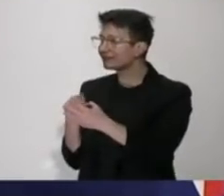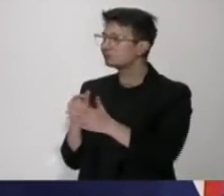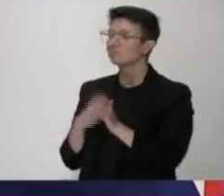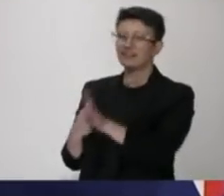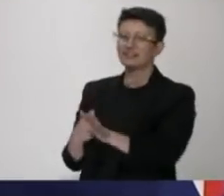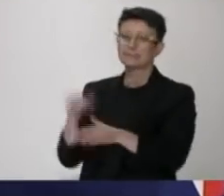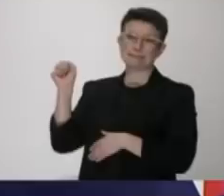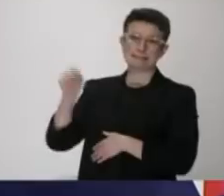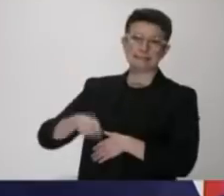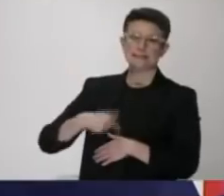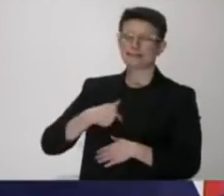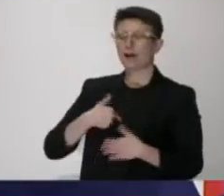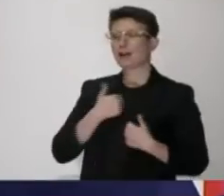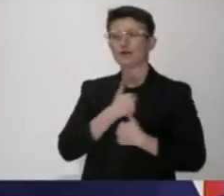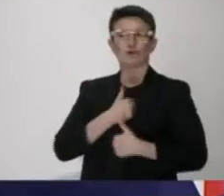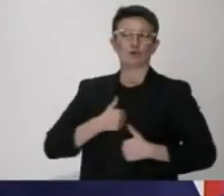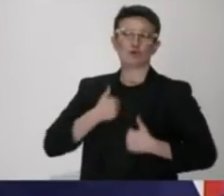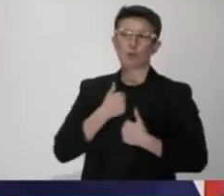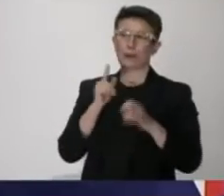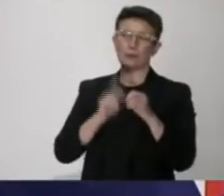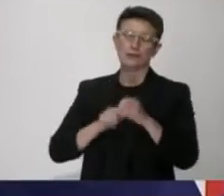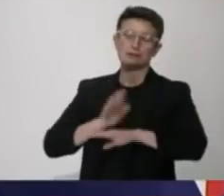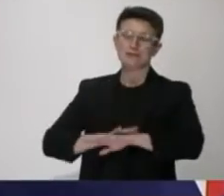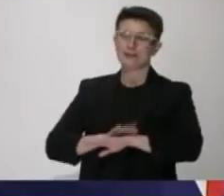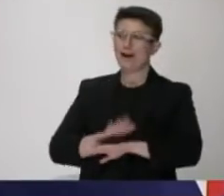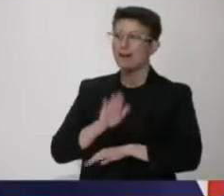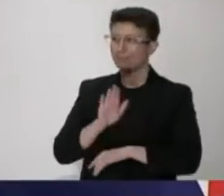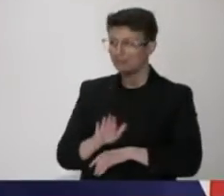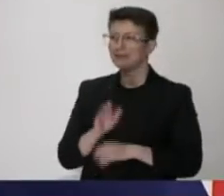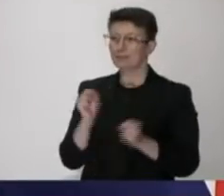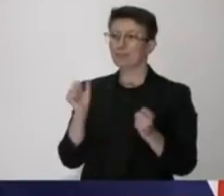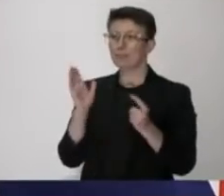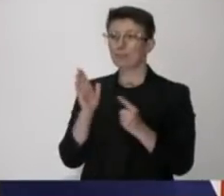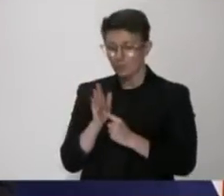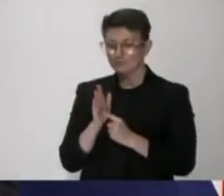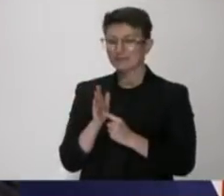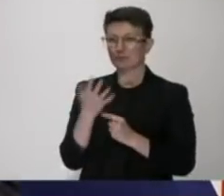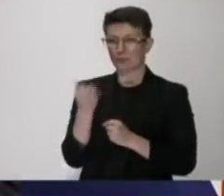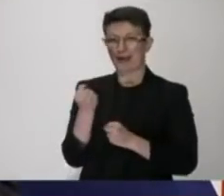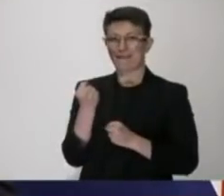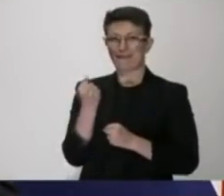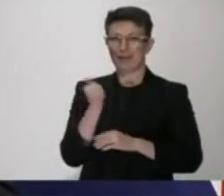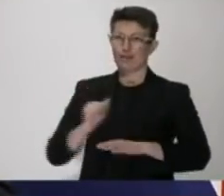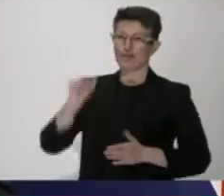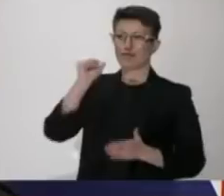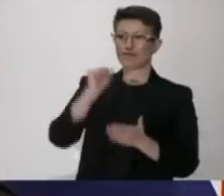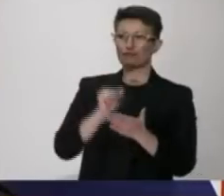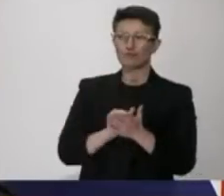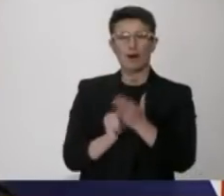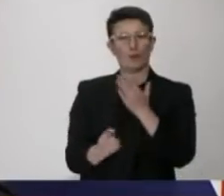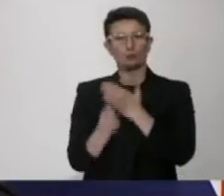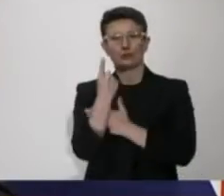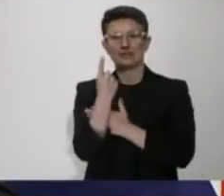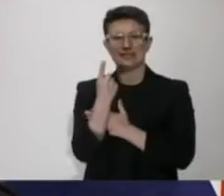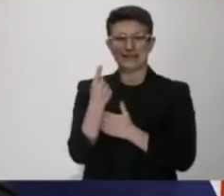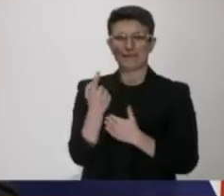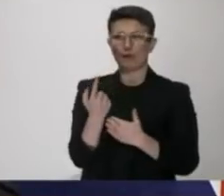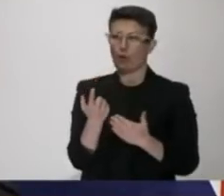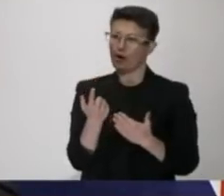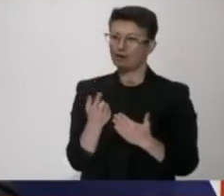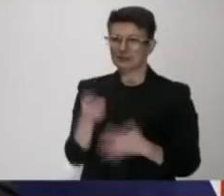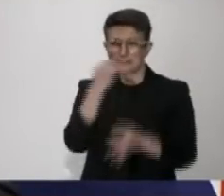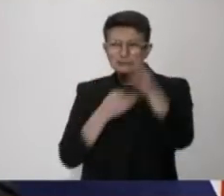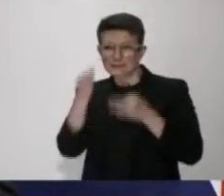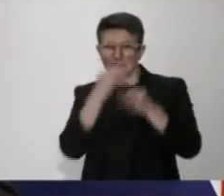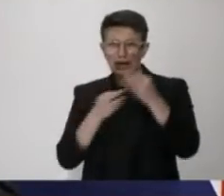time, and it is important that there is an opportunity for accountability at this time. So I think all politicians who will be